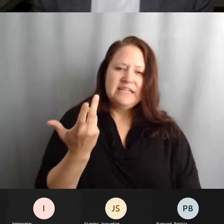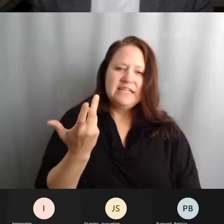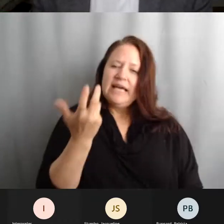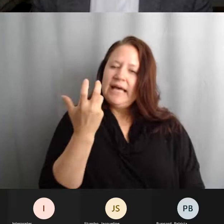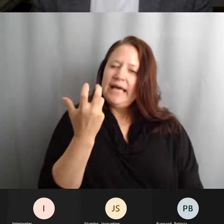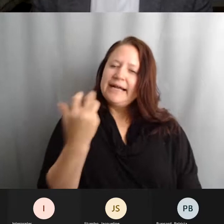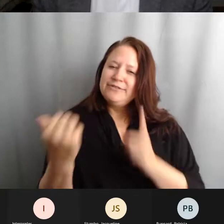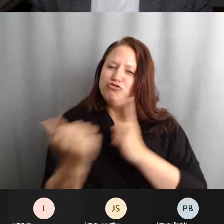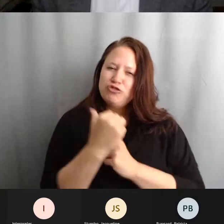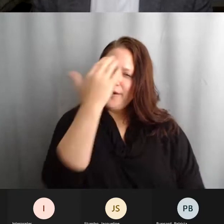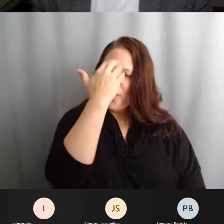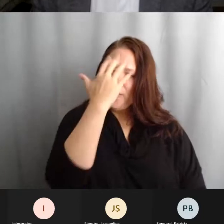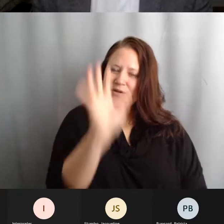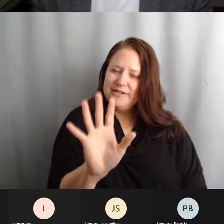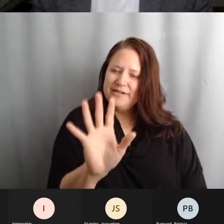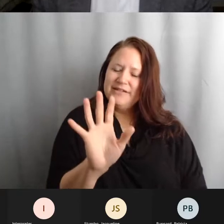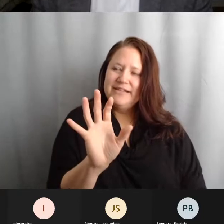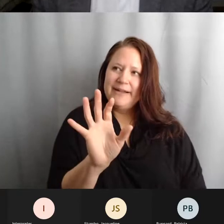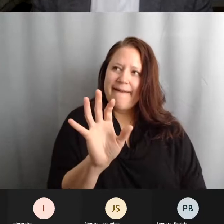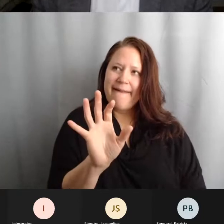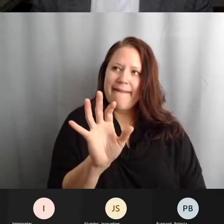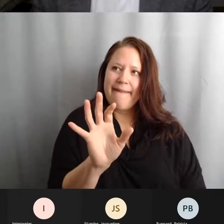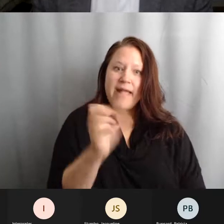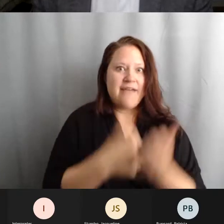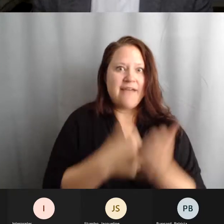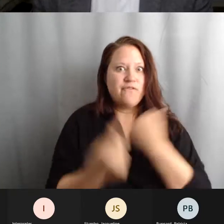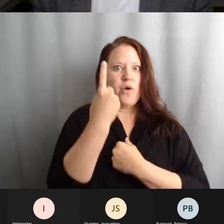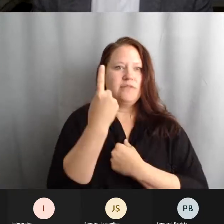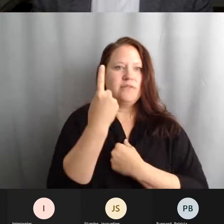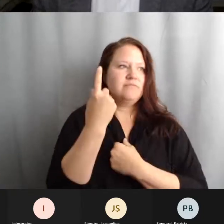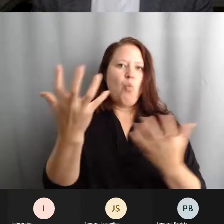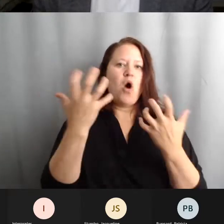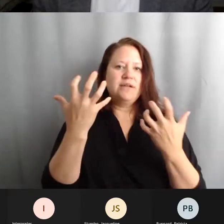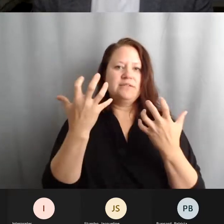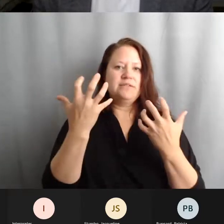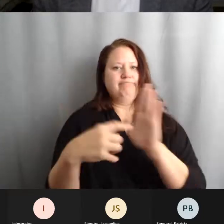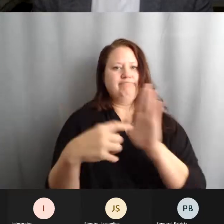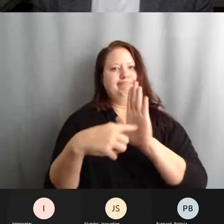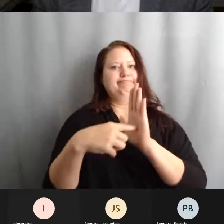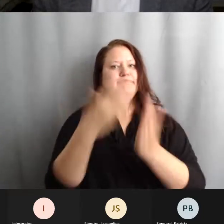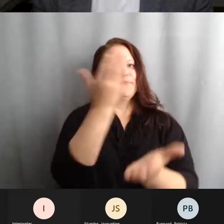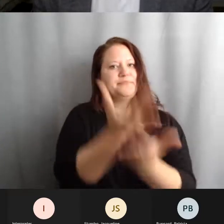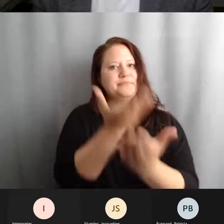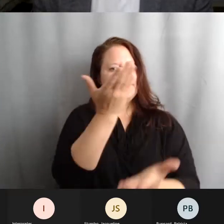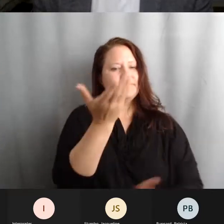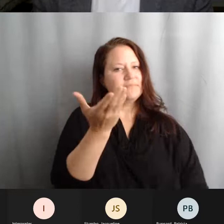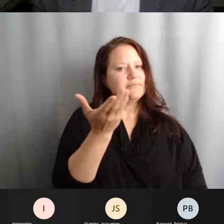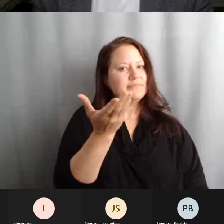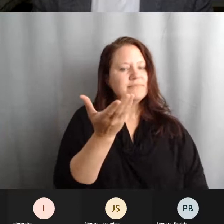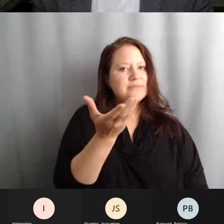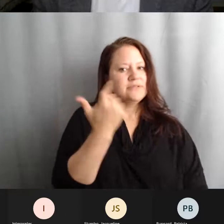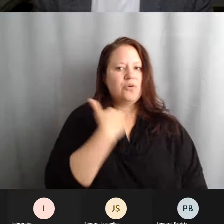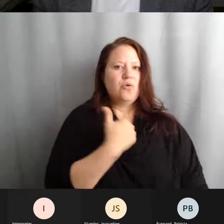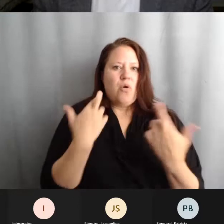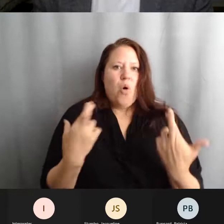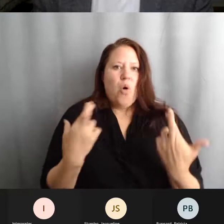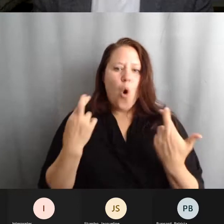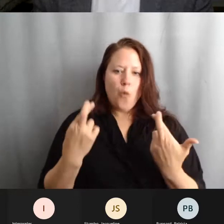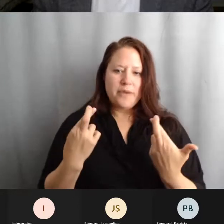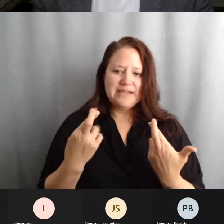I know everybody really wants a signal, and we had thrown something out earlier in the spring, and we're hoping that we could get